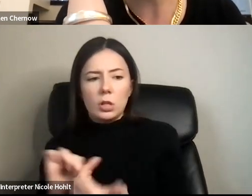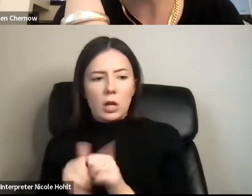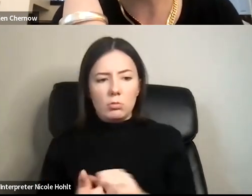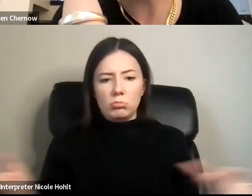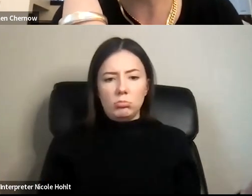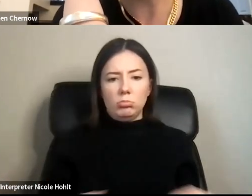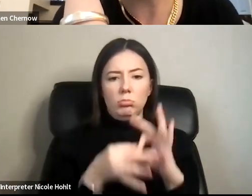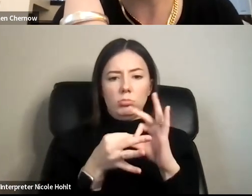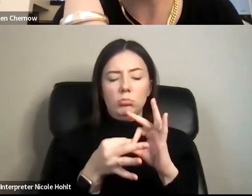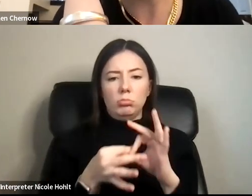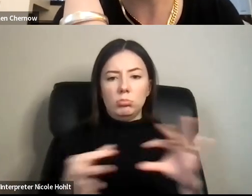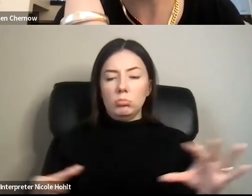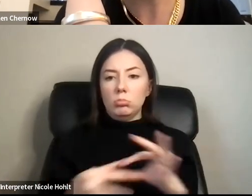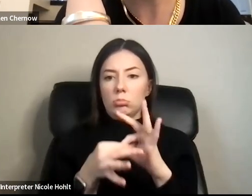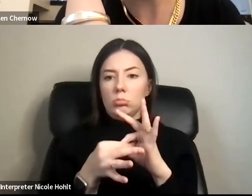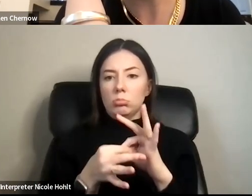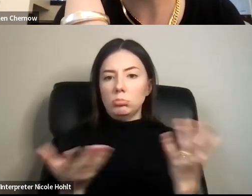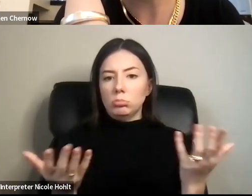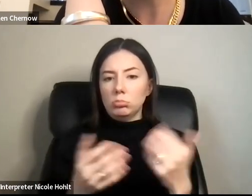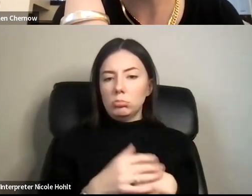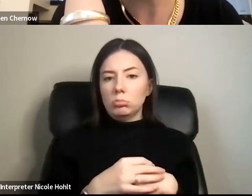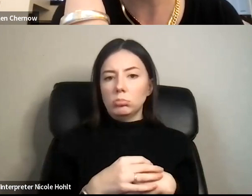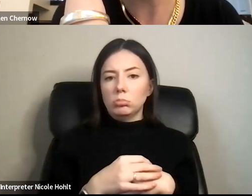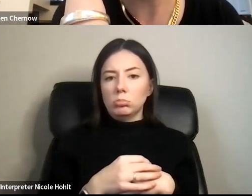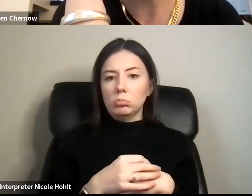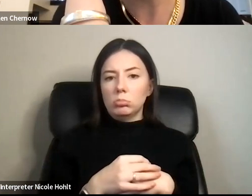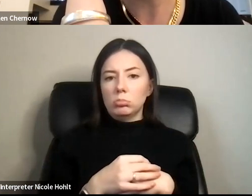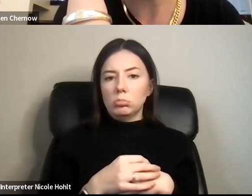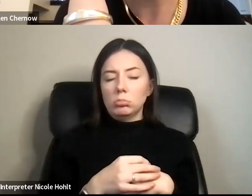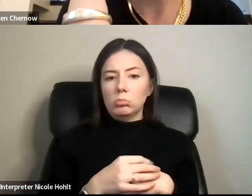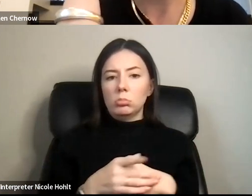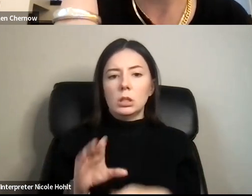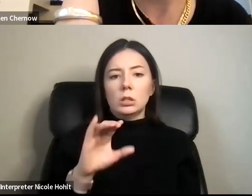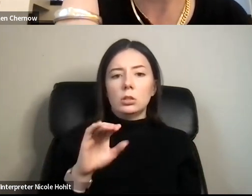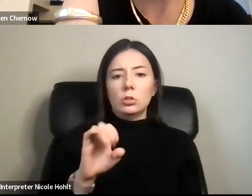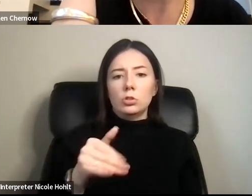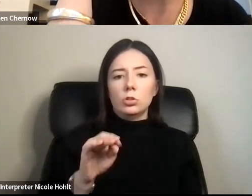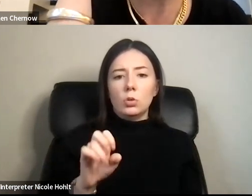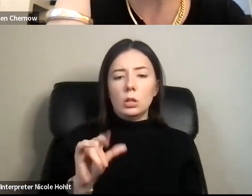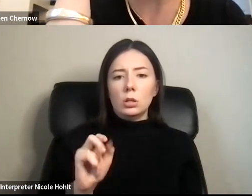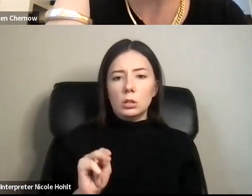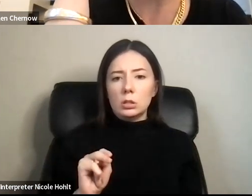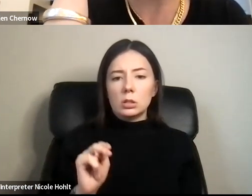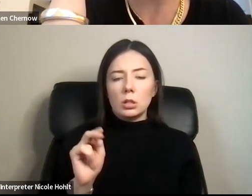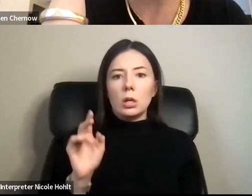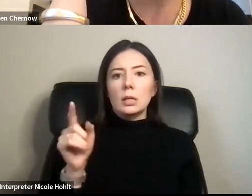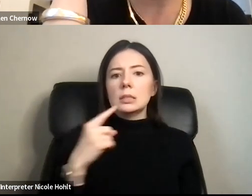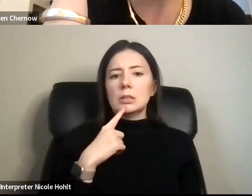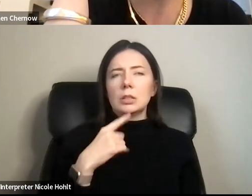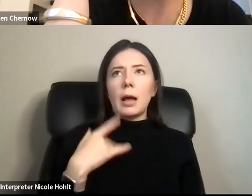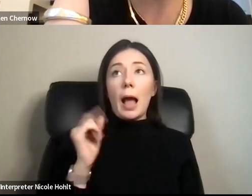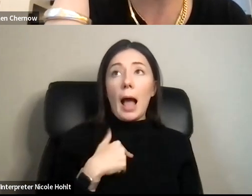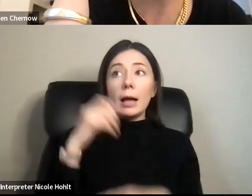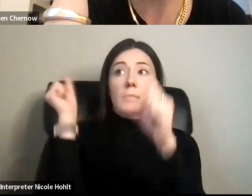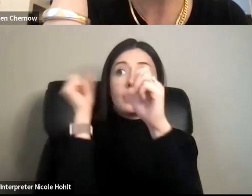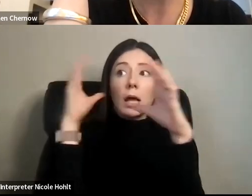I mean, I think the first thing that comes to my mind is like imagining something together. I